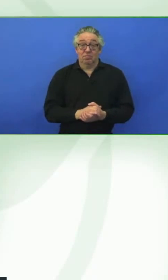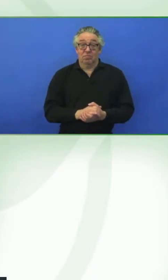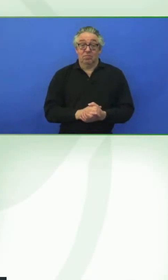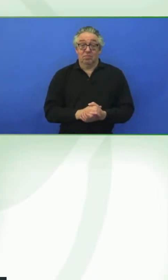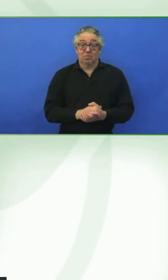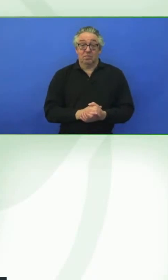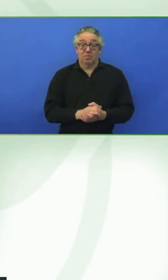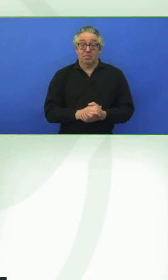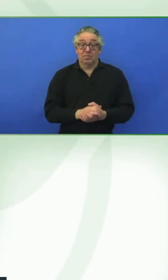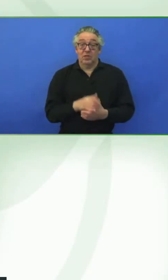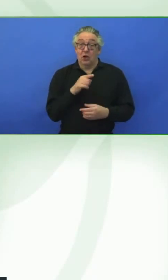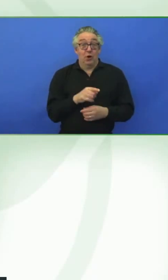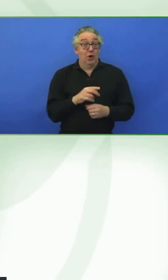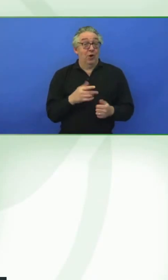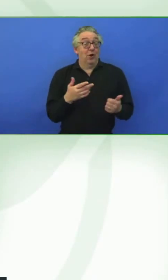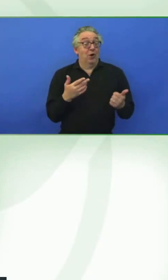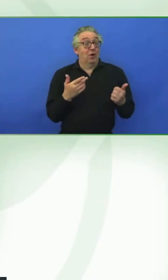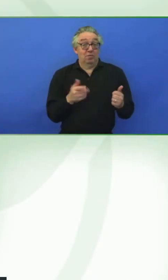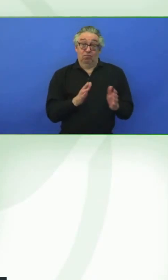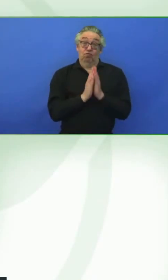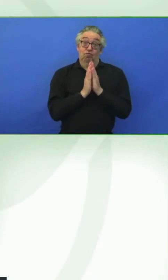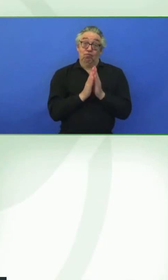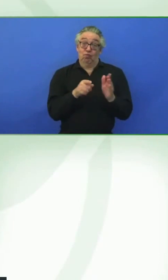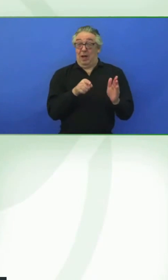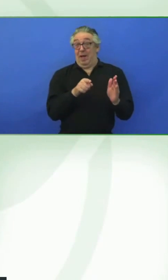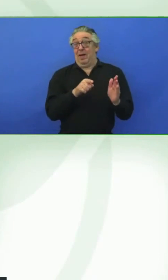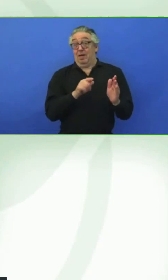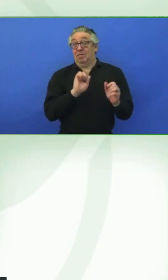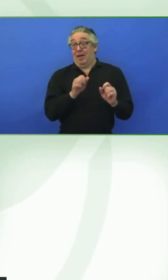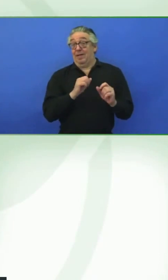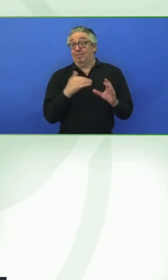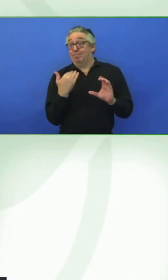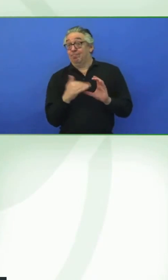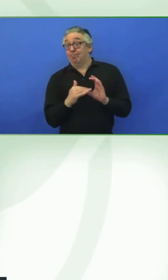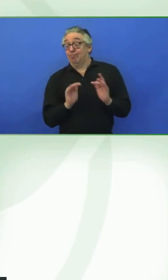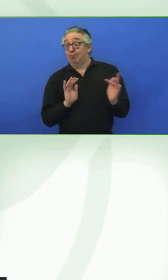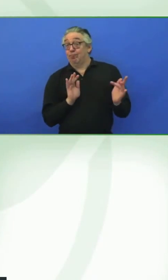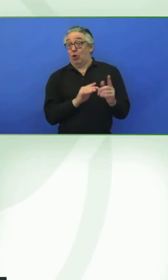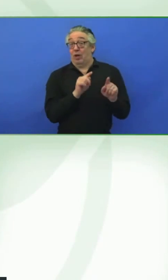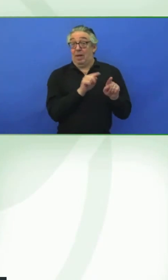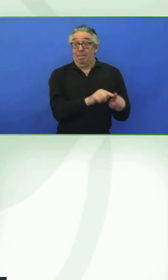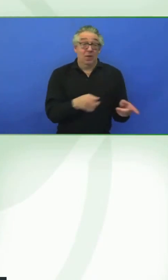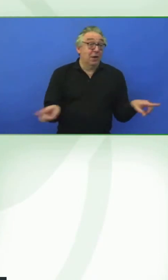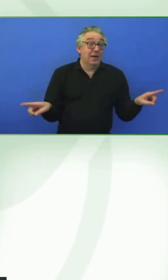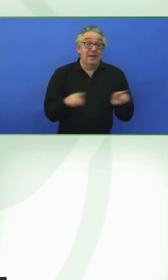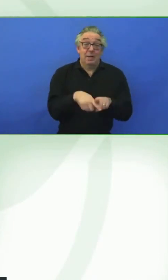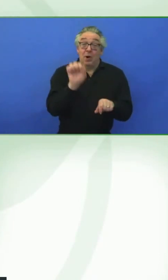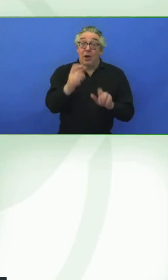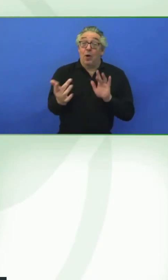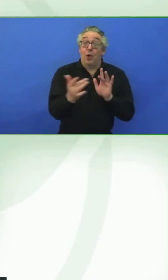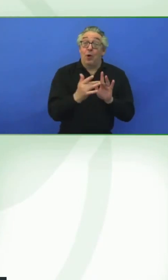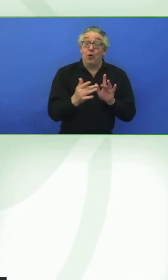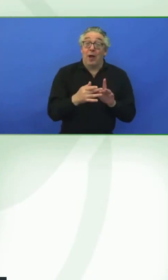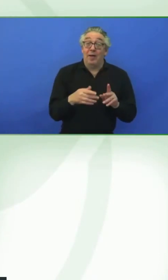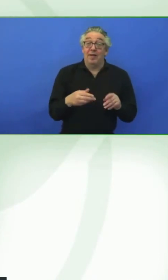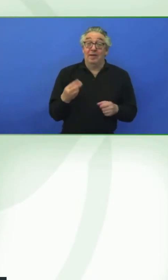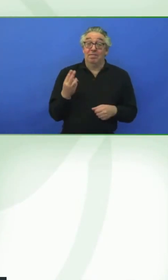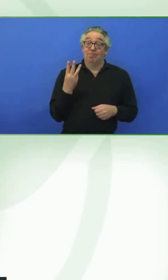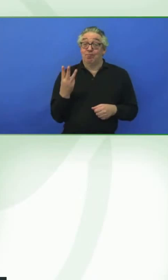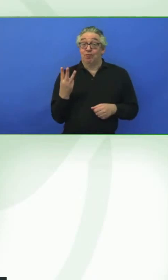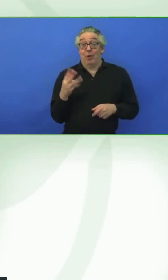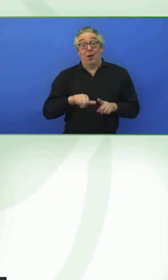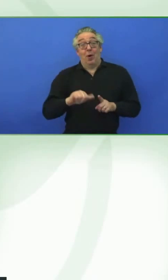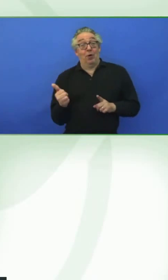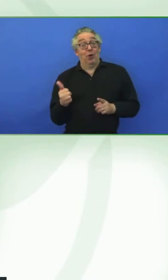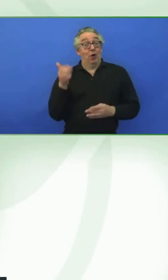contact him. Which is also true for all the other presenters, which I would like to thank you again. Thank you